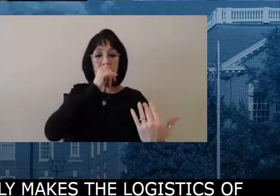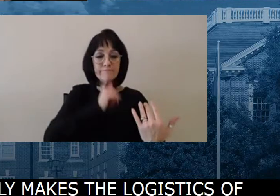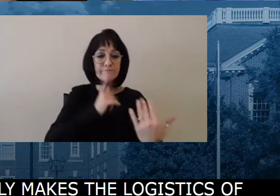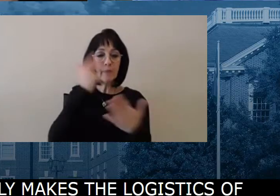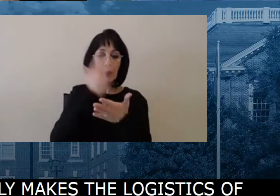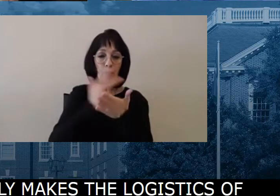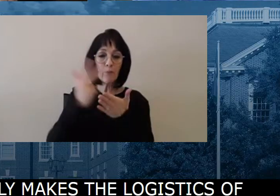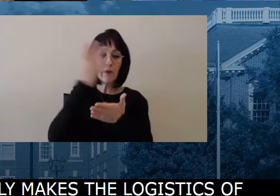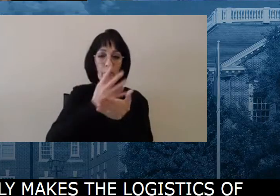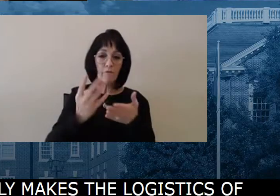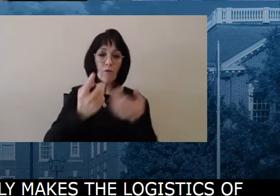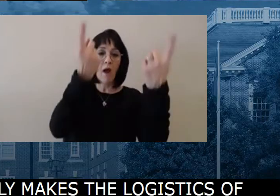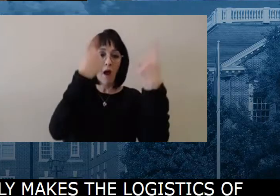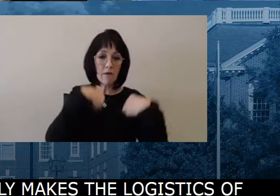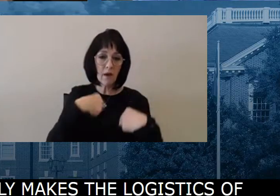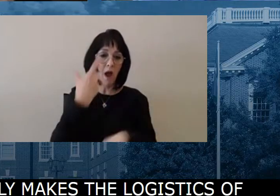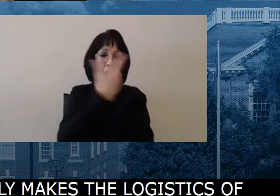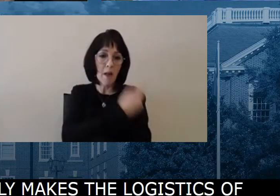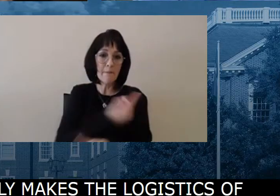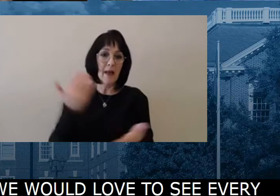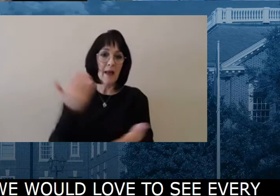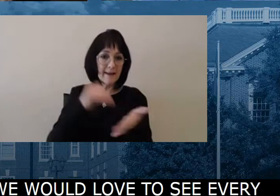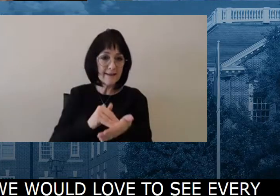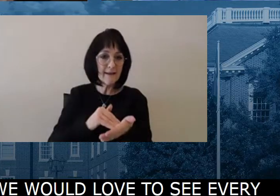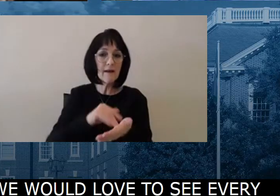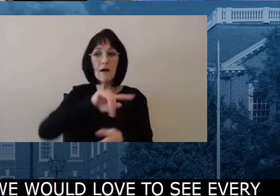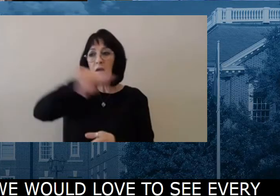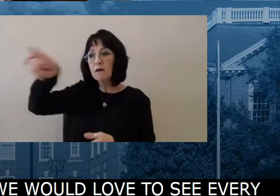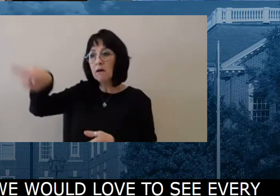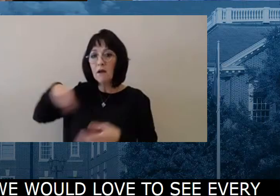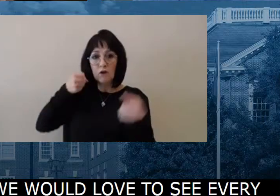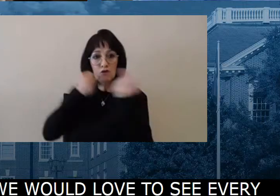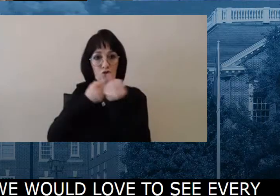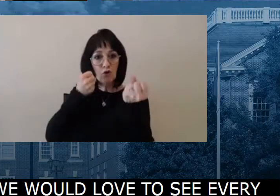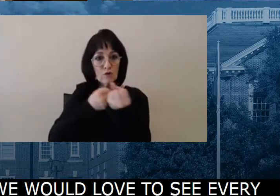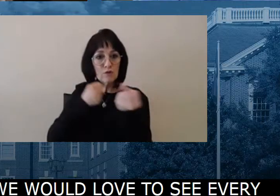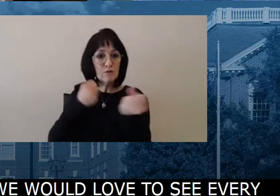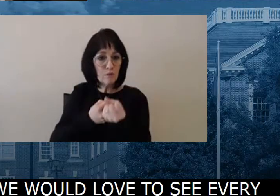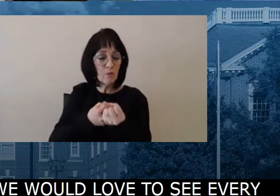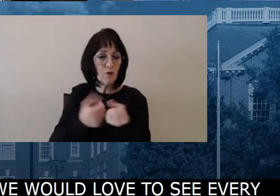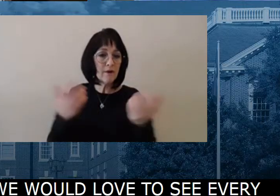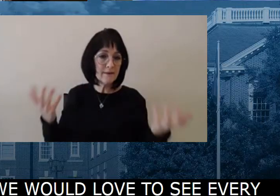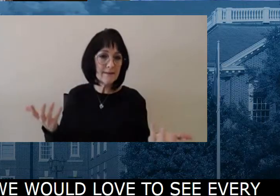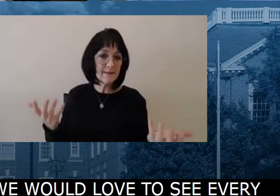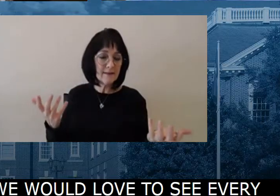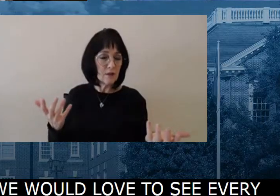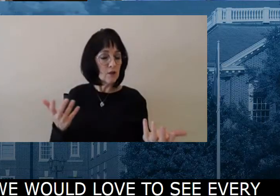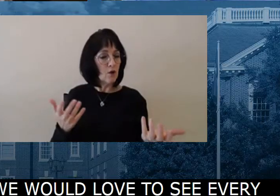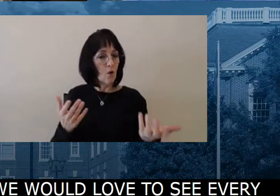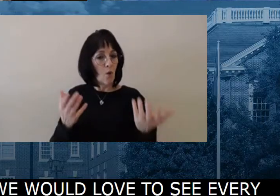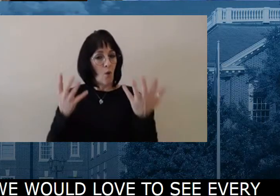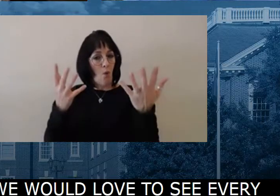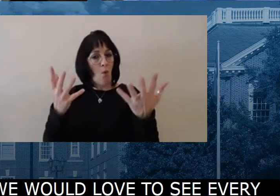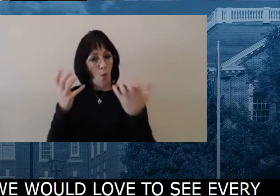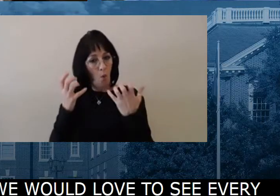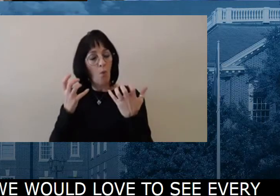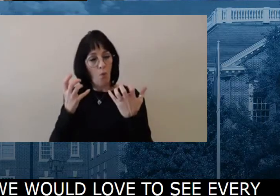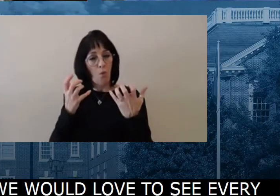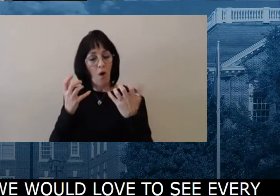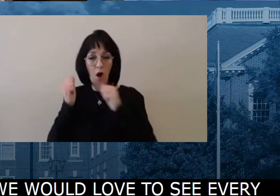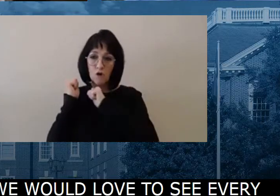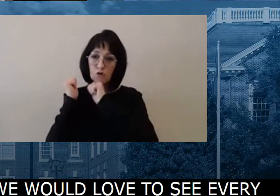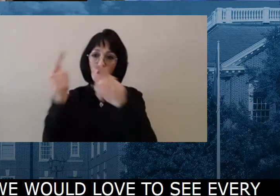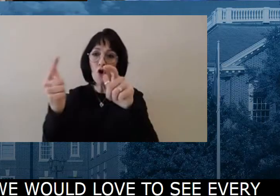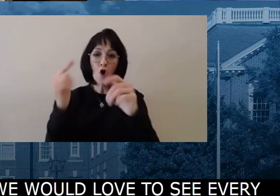adult, at least, it won't apply for children, two children, but every Delawarean adult have access by the end